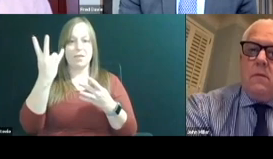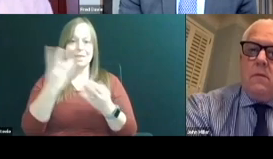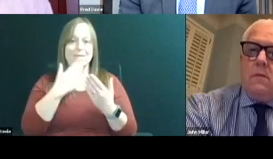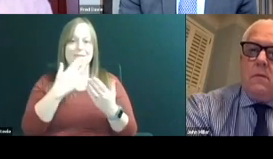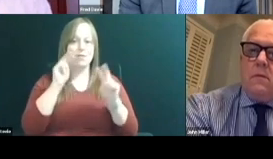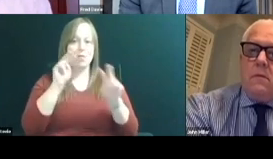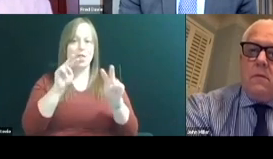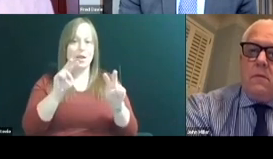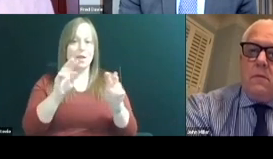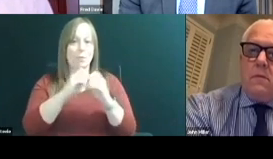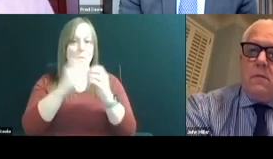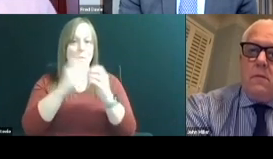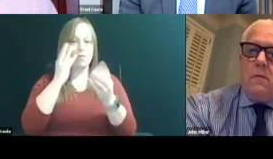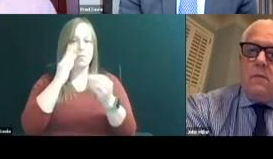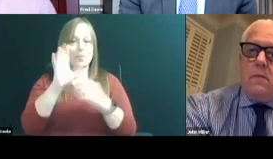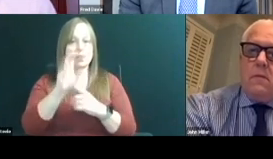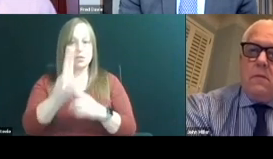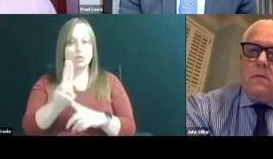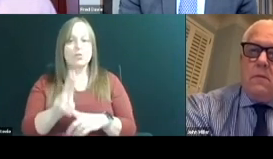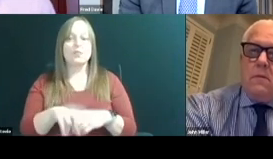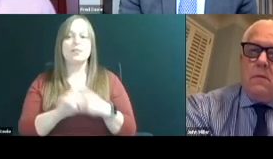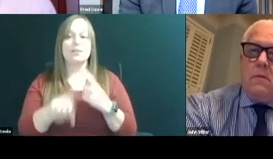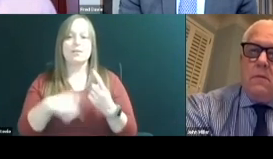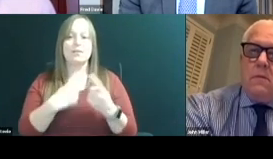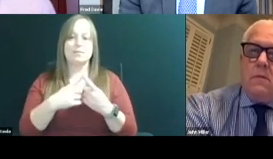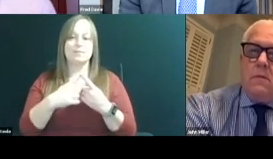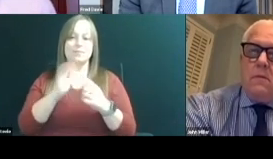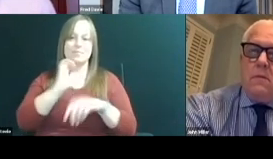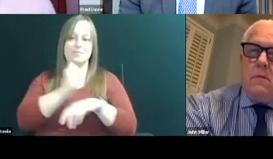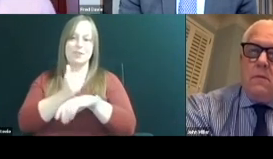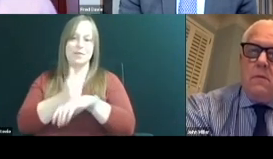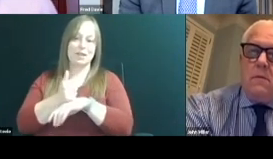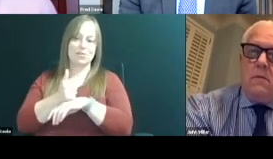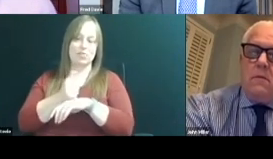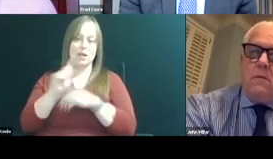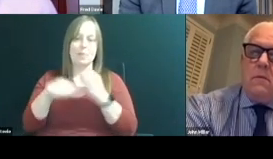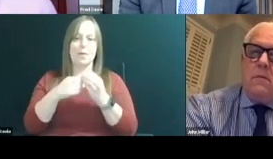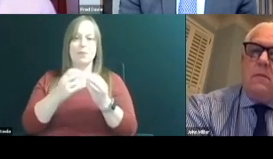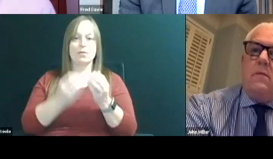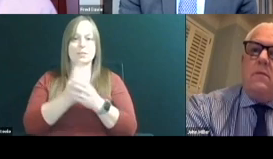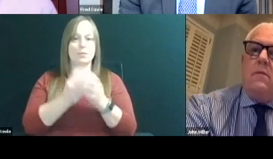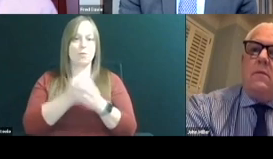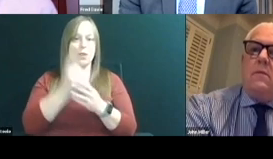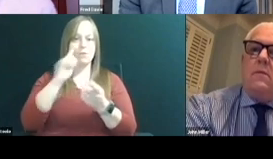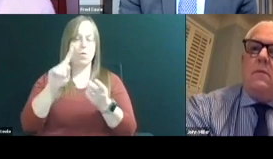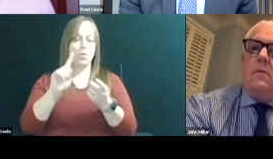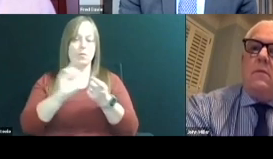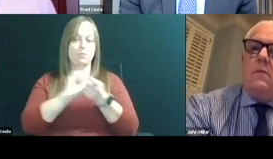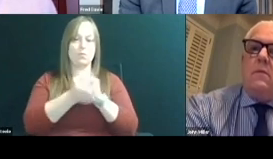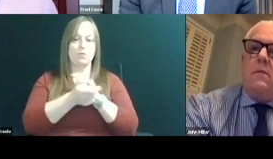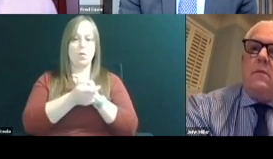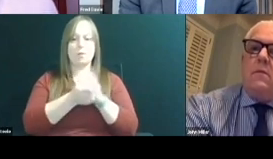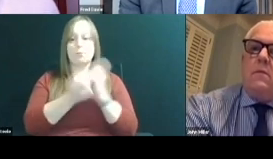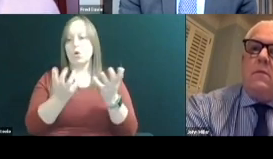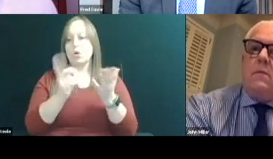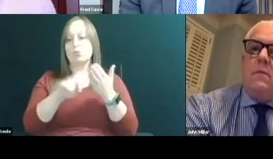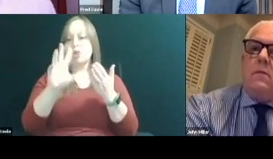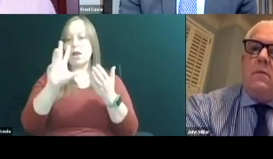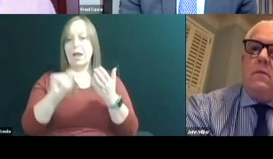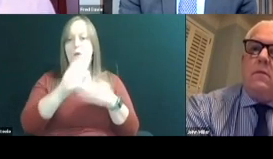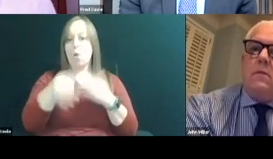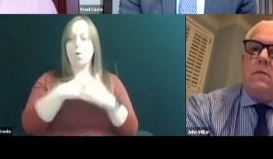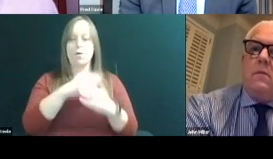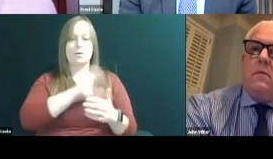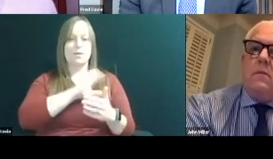look out for more information from Citizens Union and Citizens Union Foundation about Spring for Reform. So as you check out all these